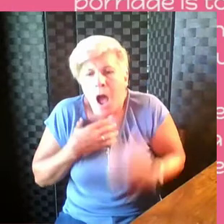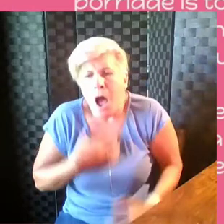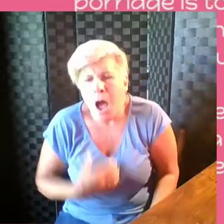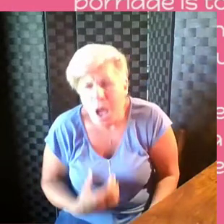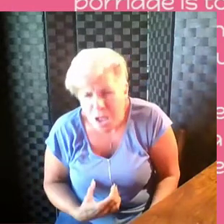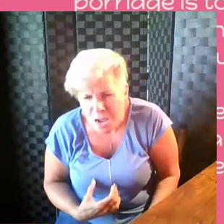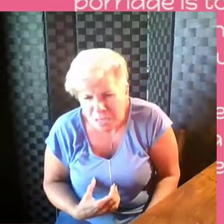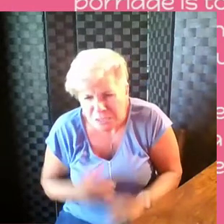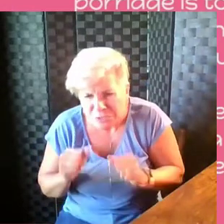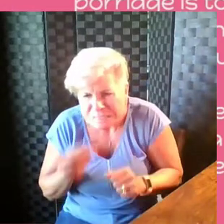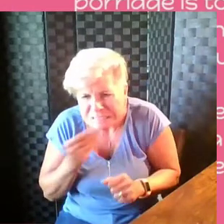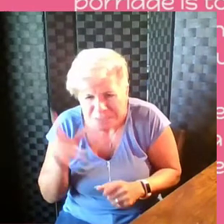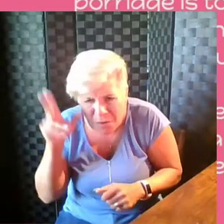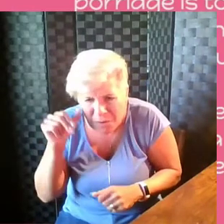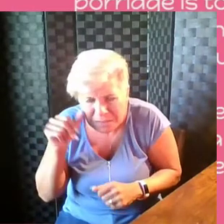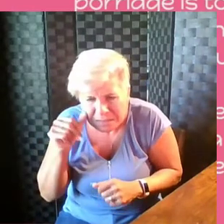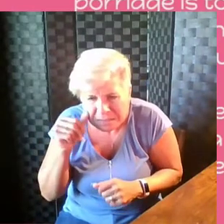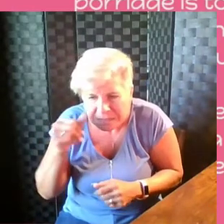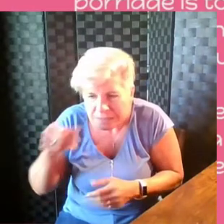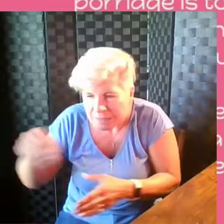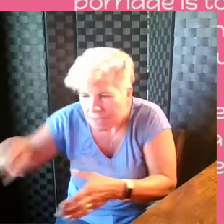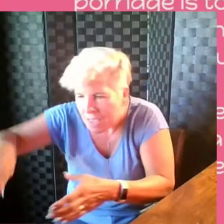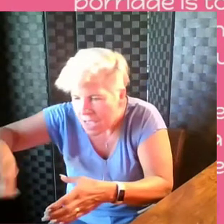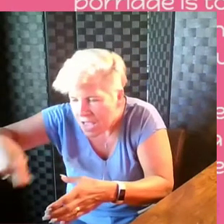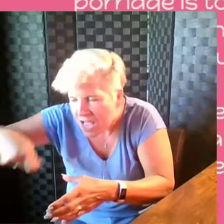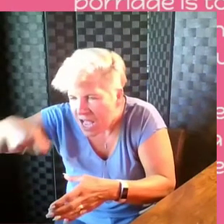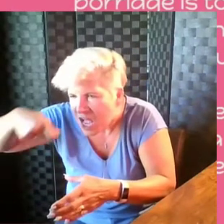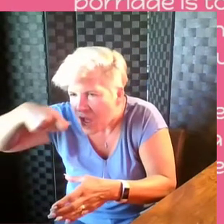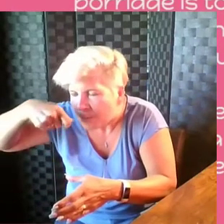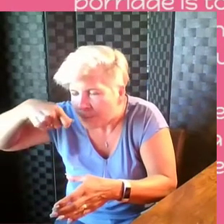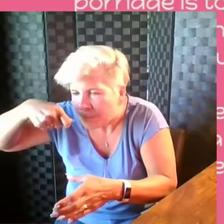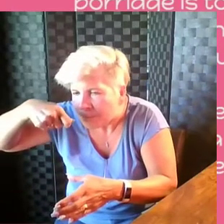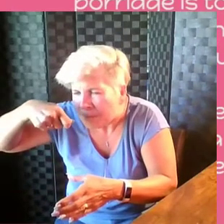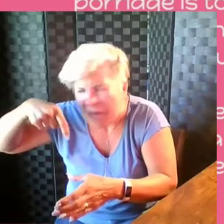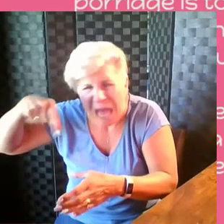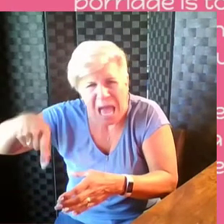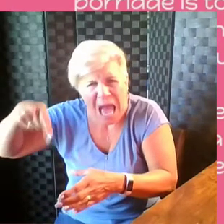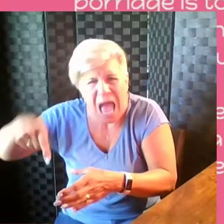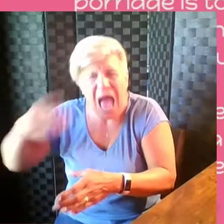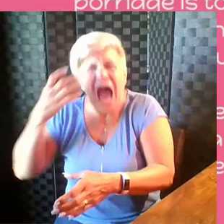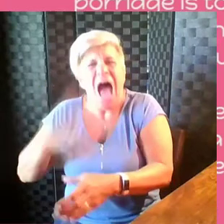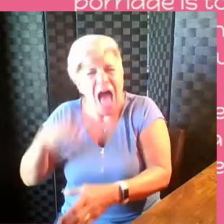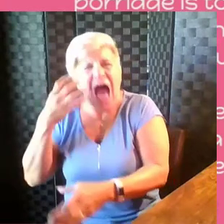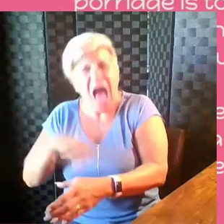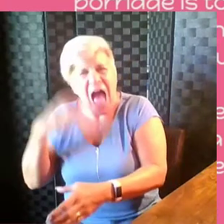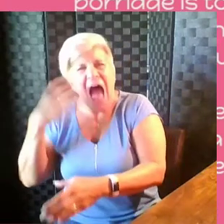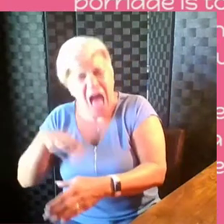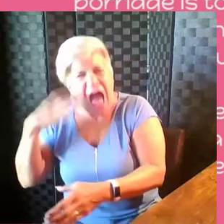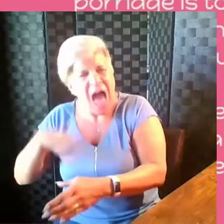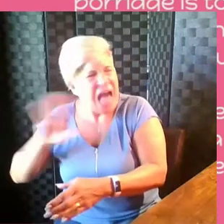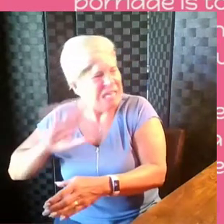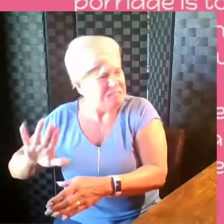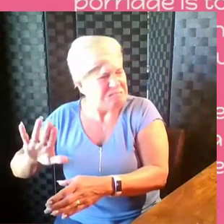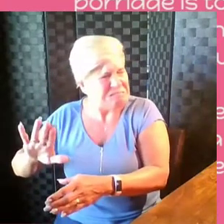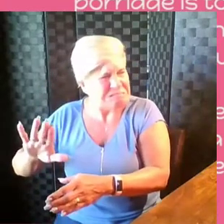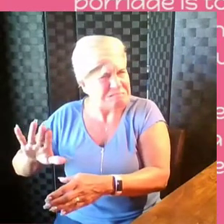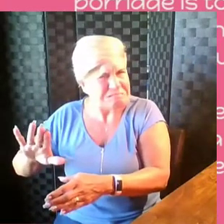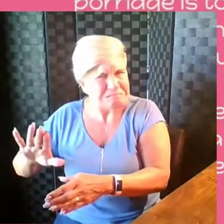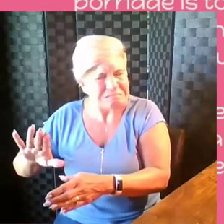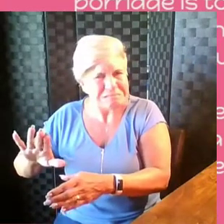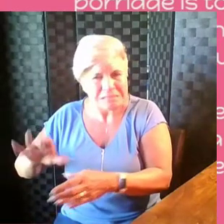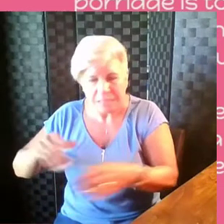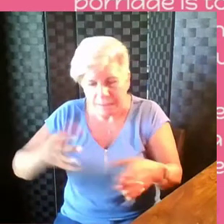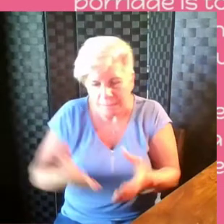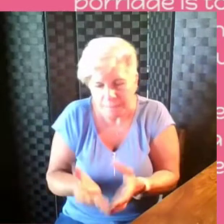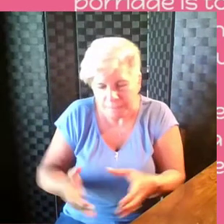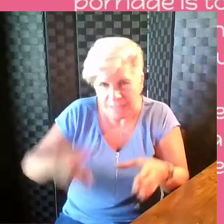the first bowl. "This porridge is too hot," she exclaimed. So she tasted the porridge from the second bowl.